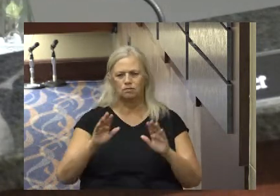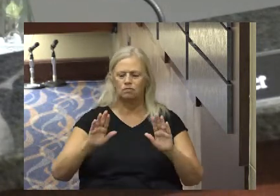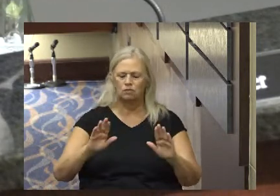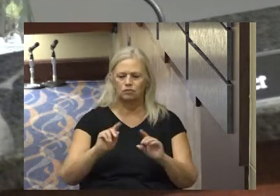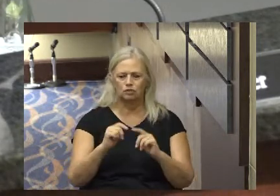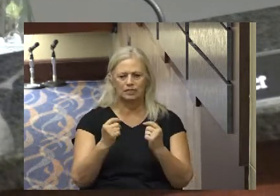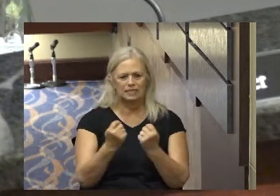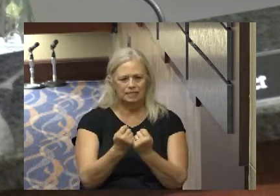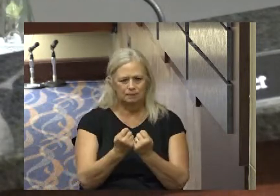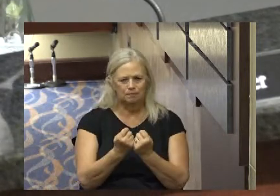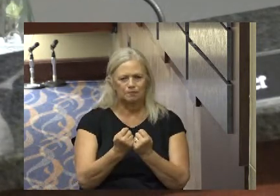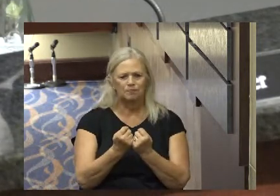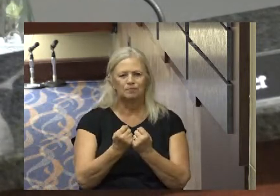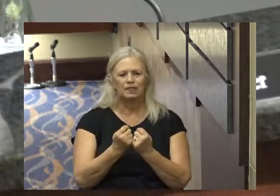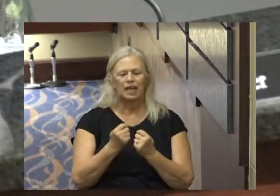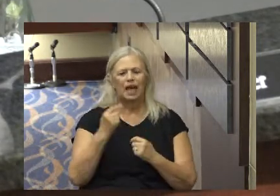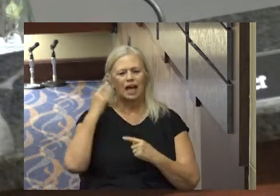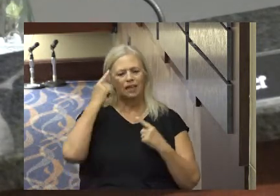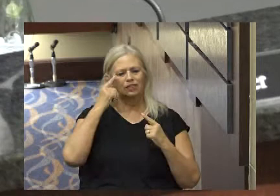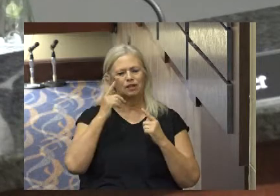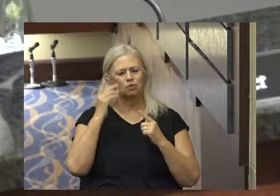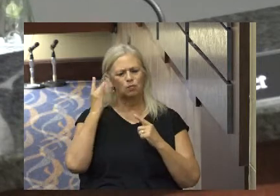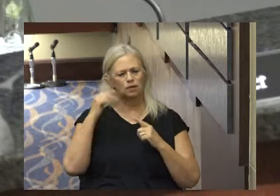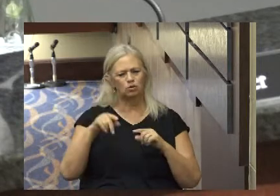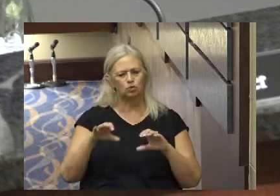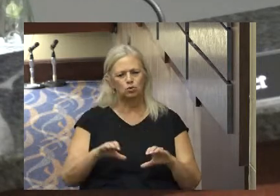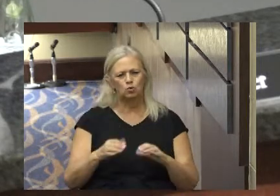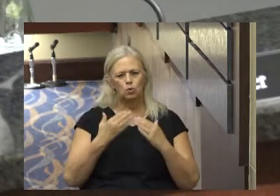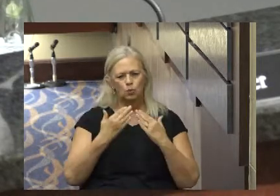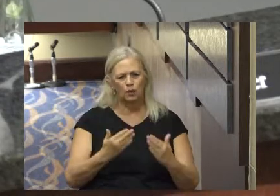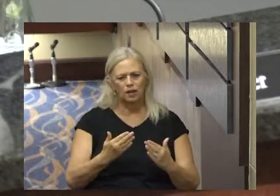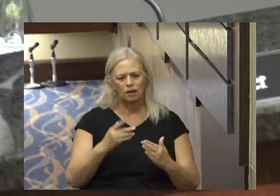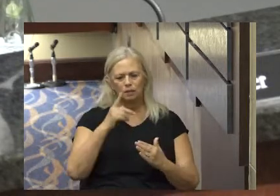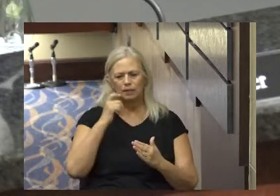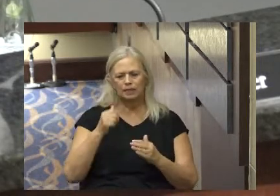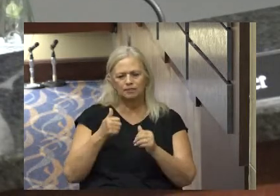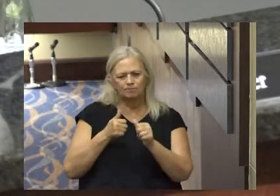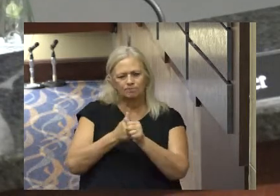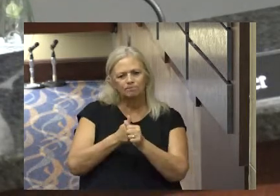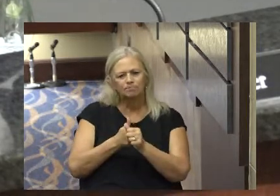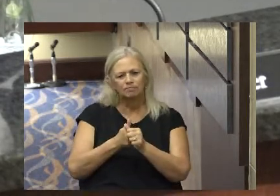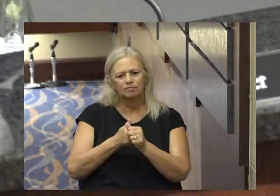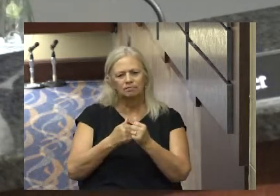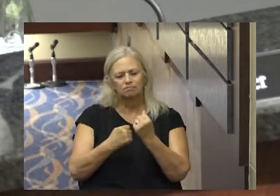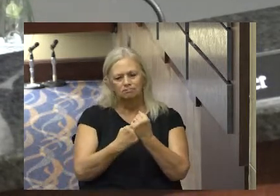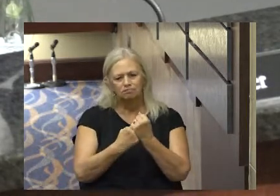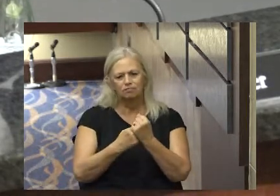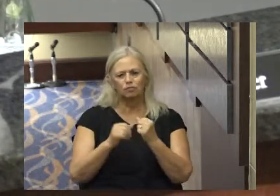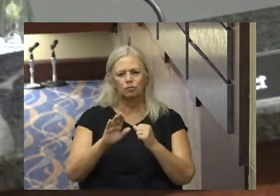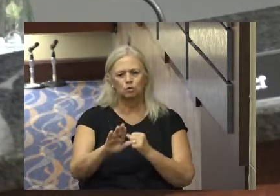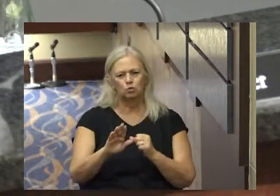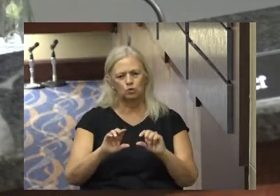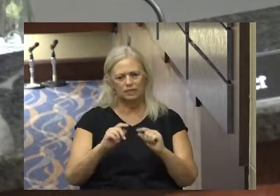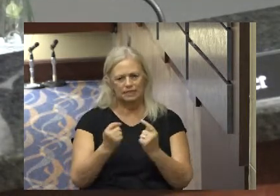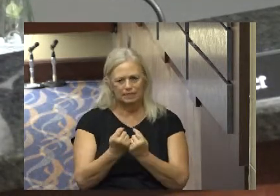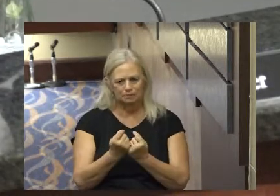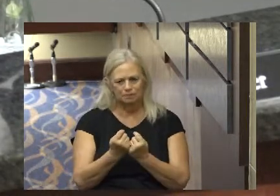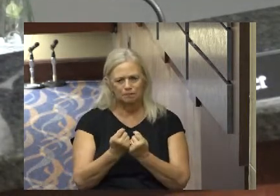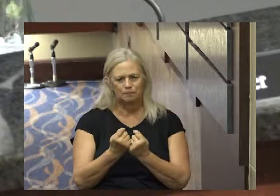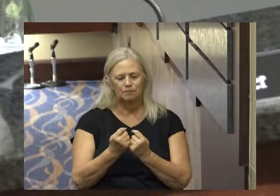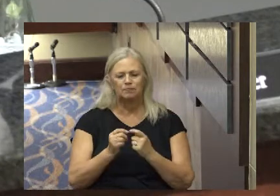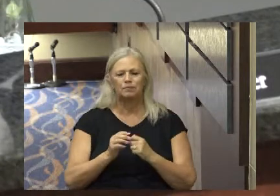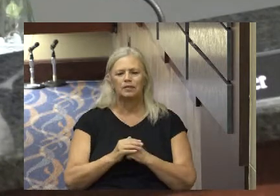reason you're able to do so well is because of the incredible team that's lining the back wall. You bring people